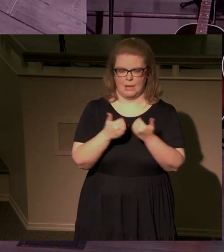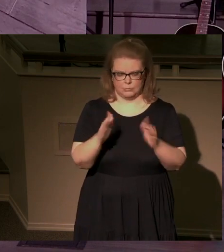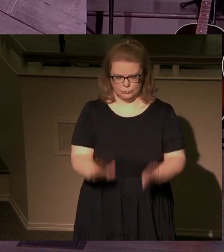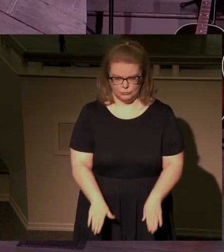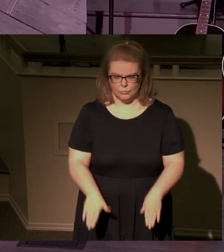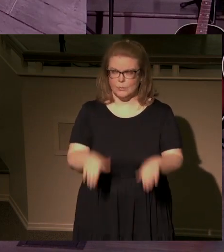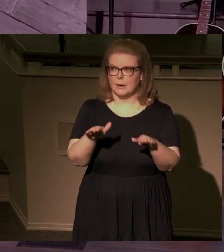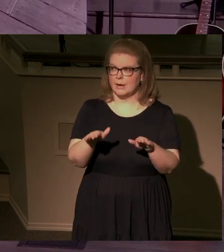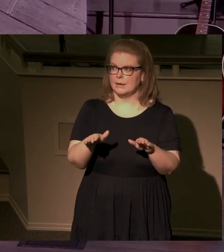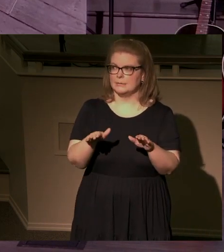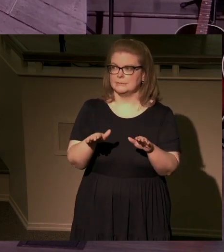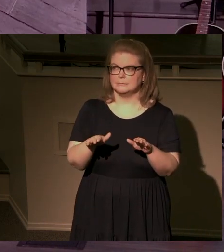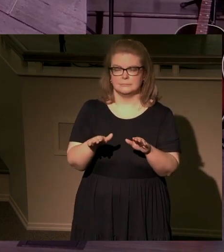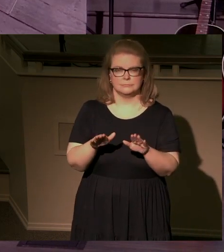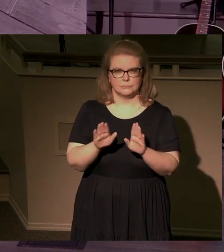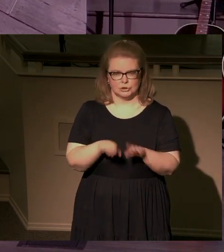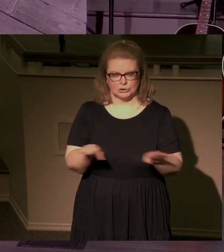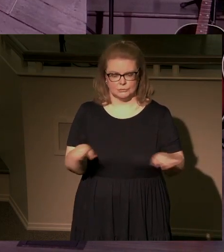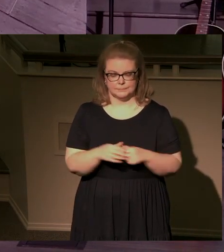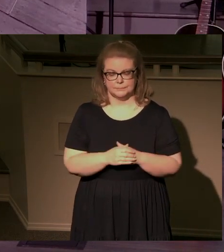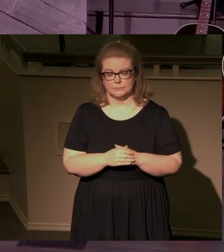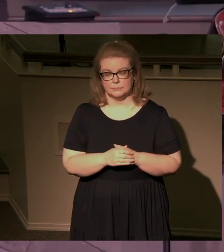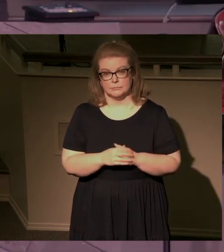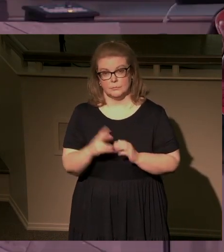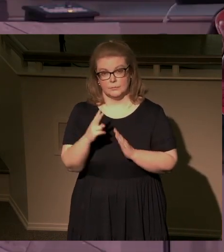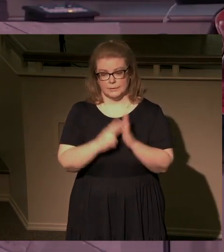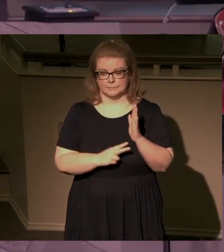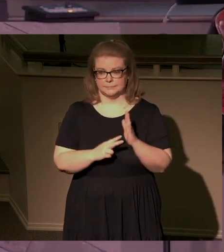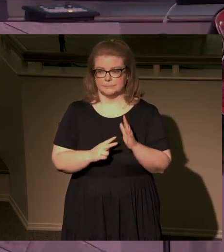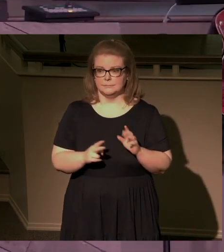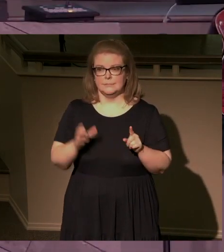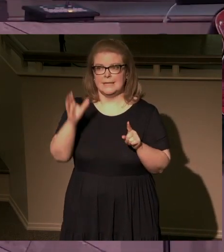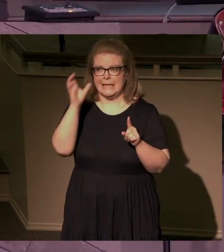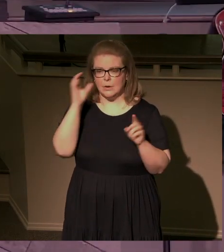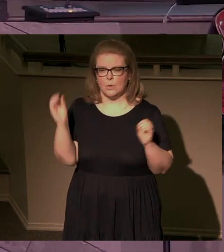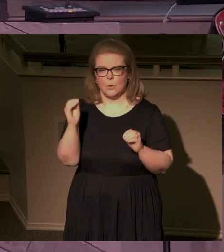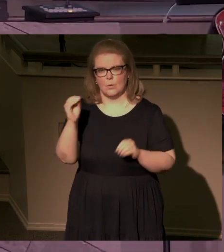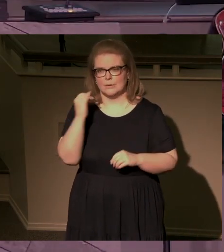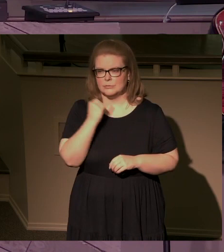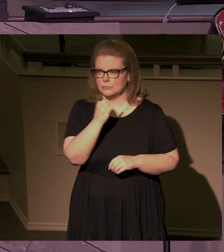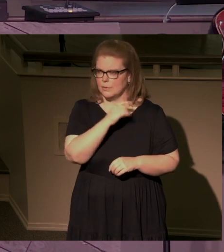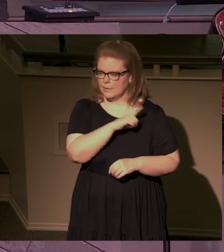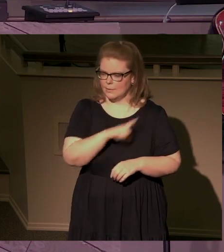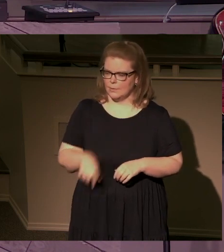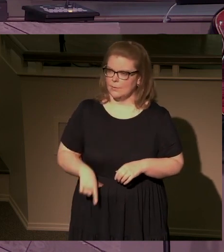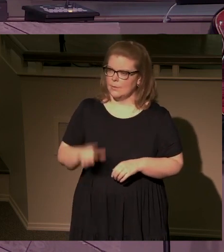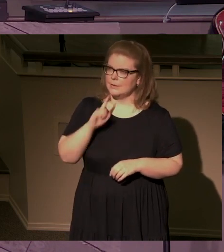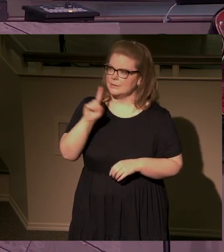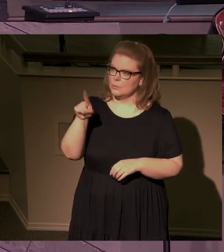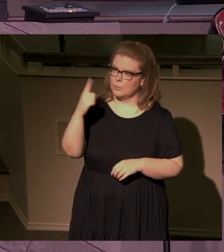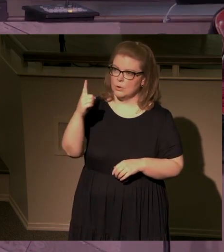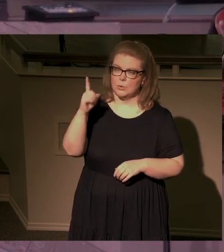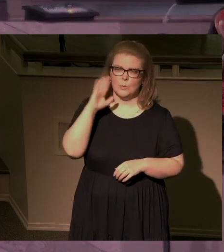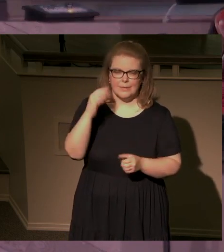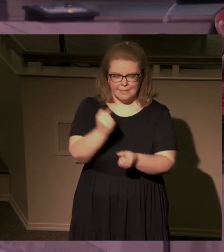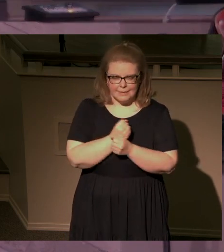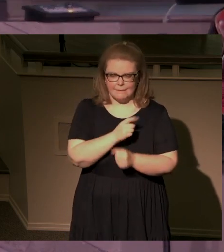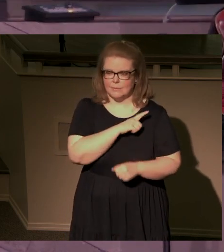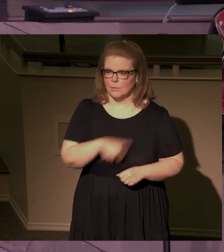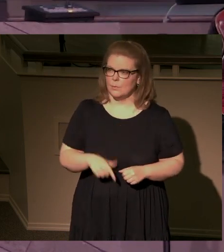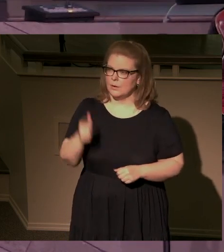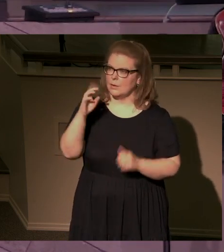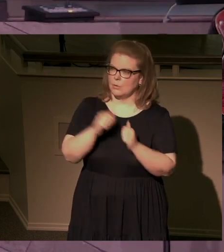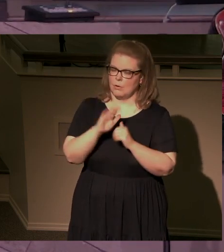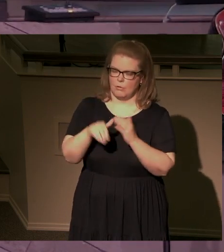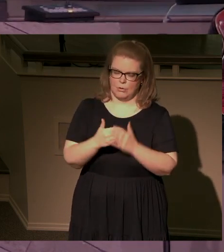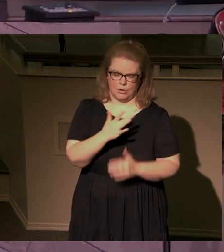godly heritage. I want you to read it with me. Hear, O Israel, the Lord our God, the Lord is one. You shall love the Lord your God with all your